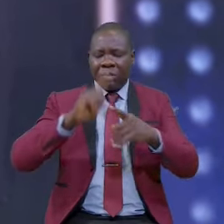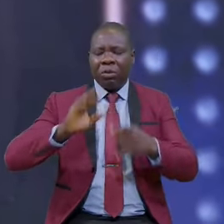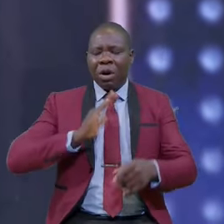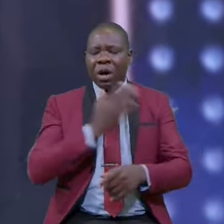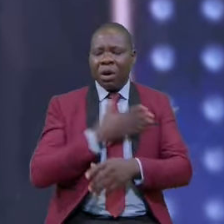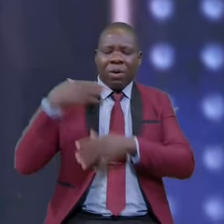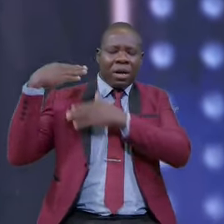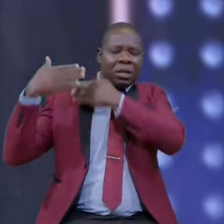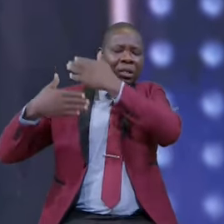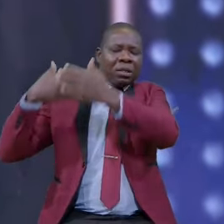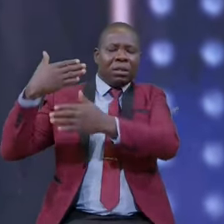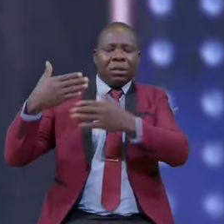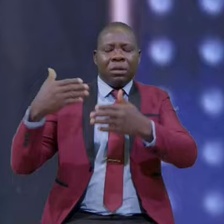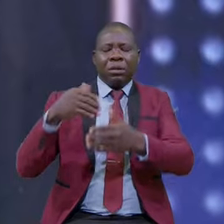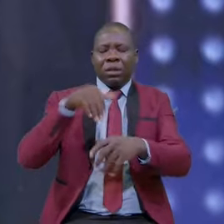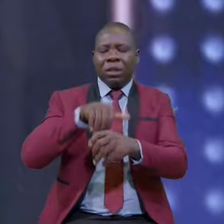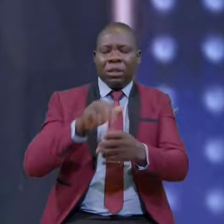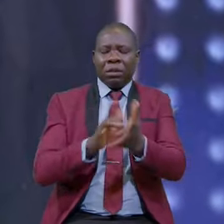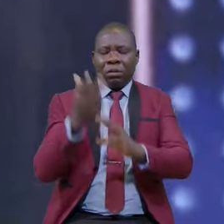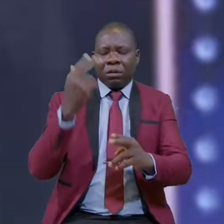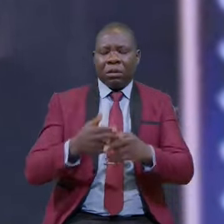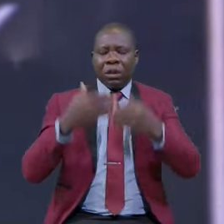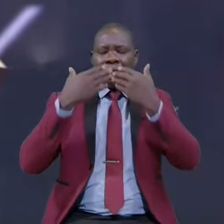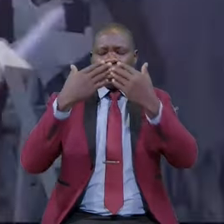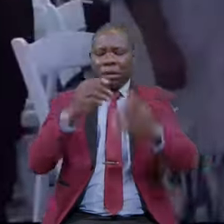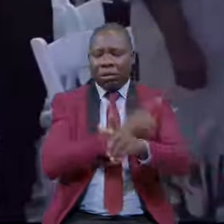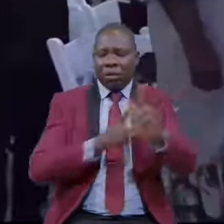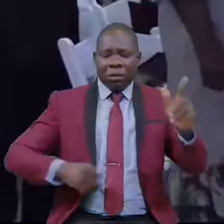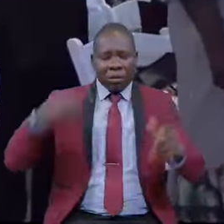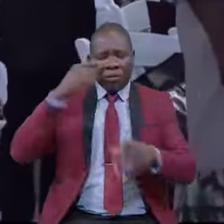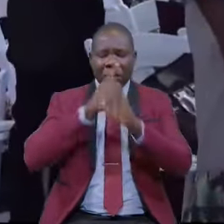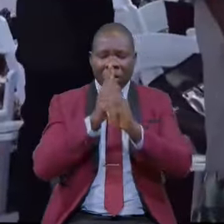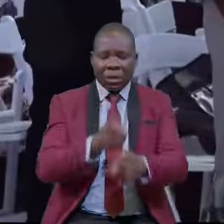the answer. In Jesus' name we pray.